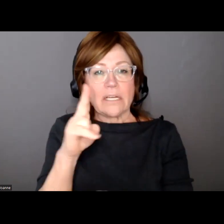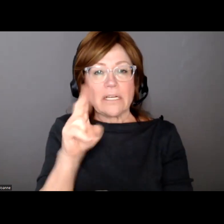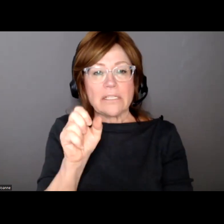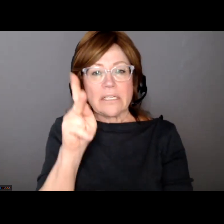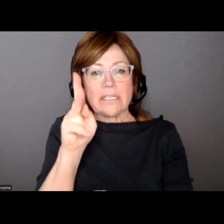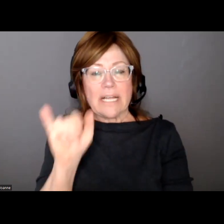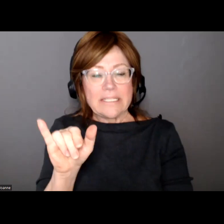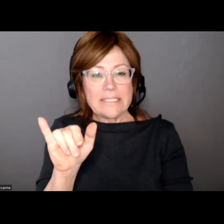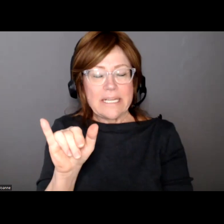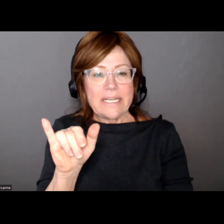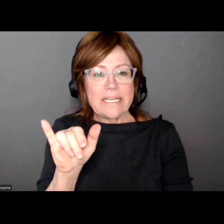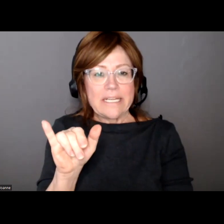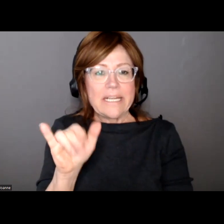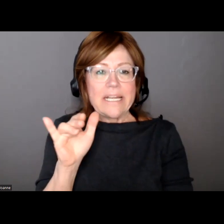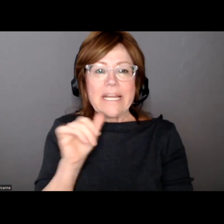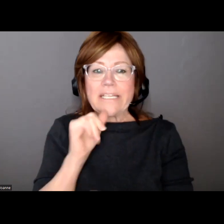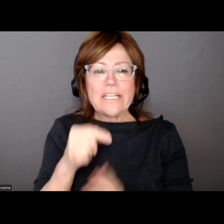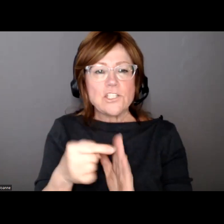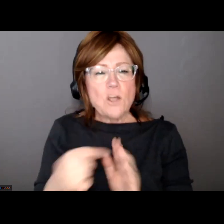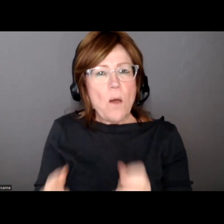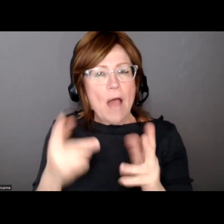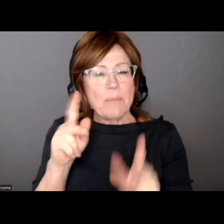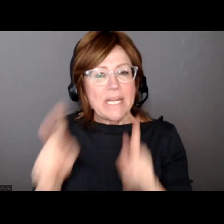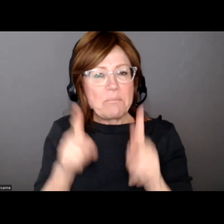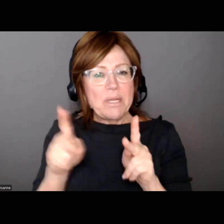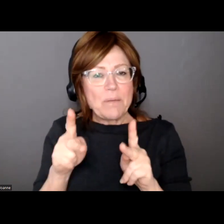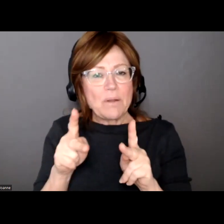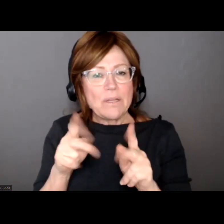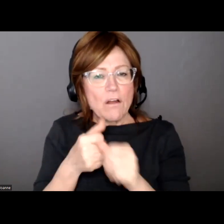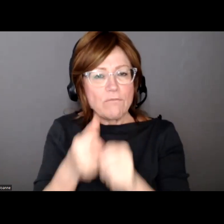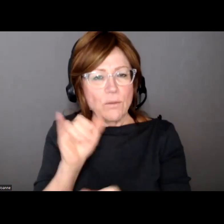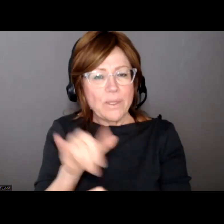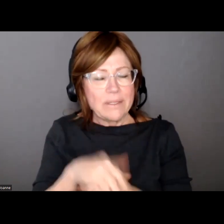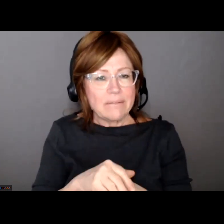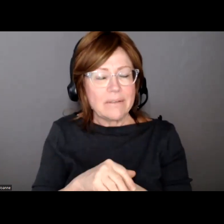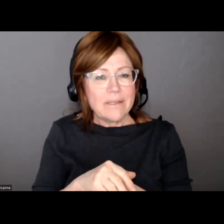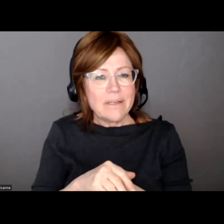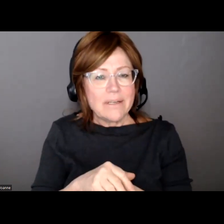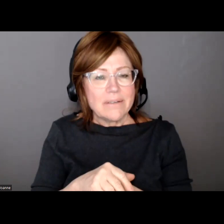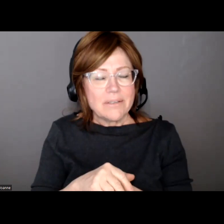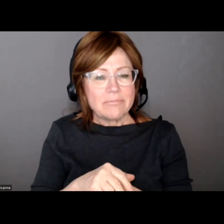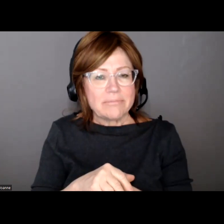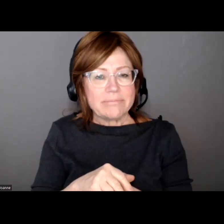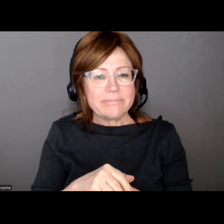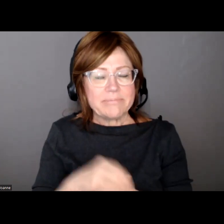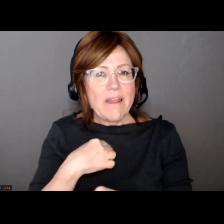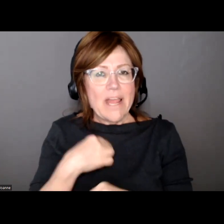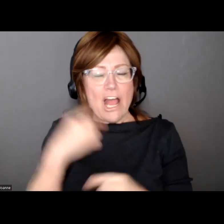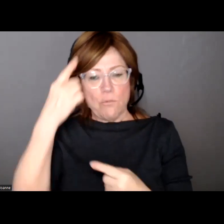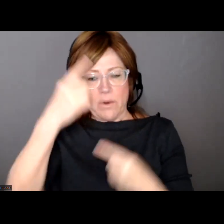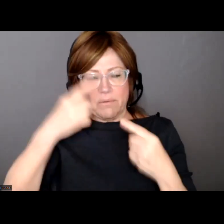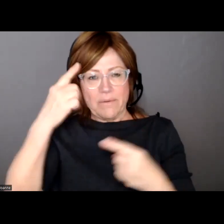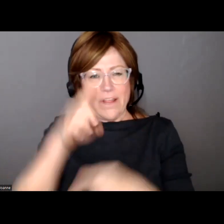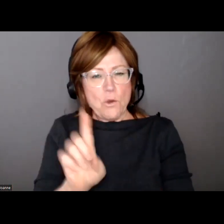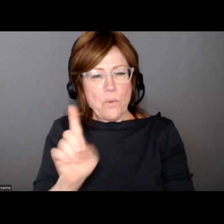doesn't show me how many viewers, like how many followers, or so like I'm just wondering where